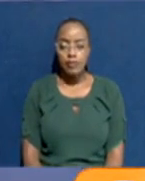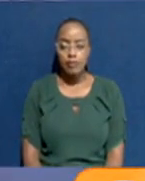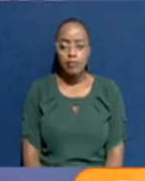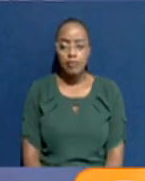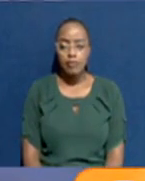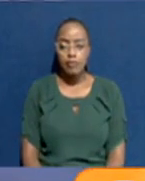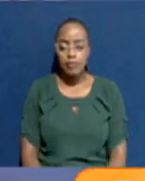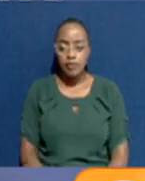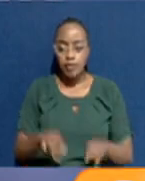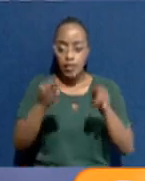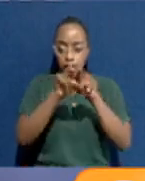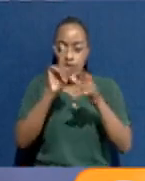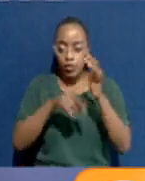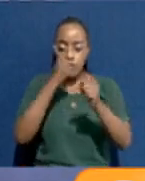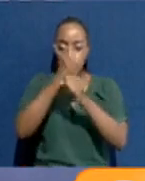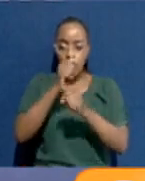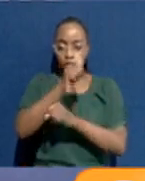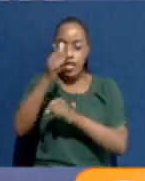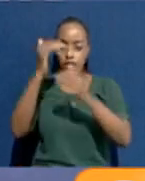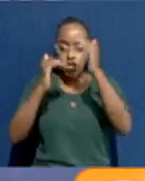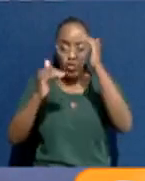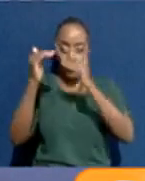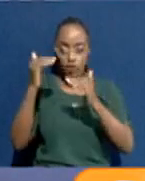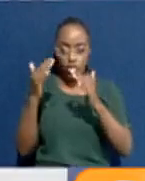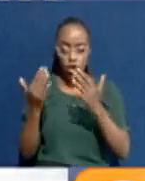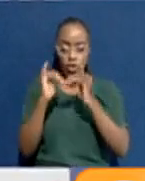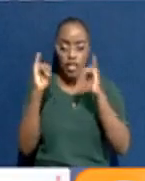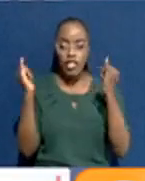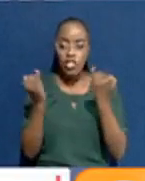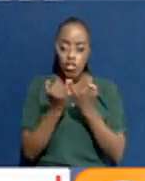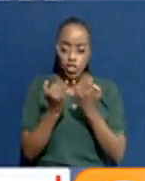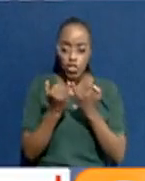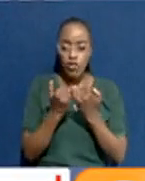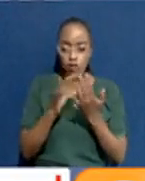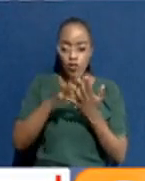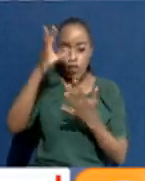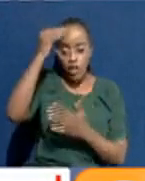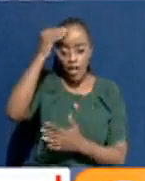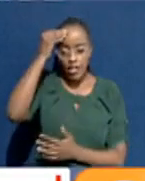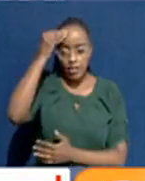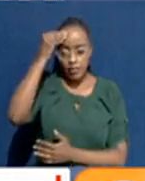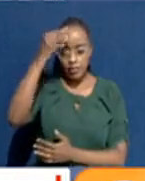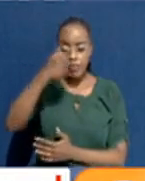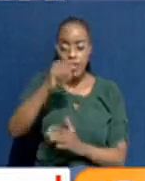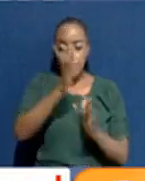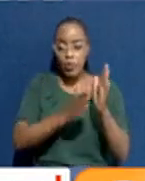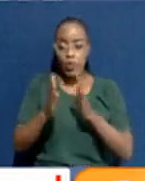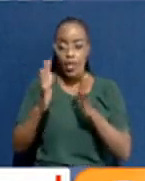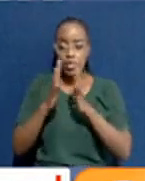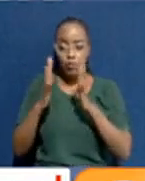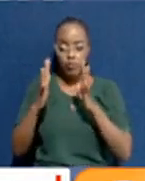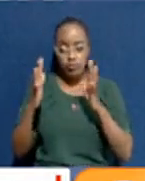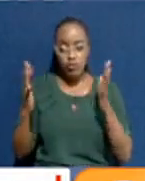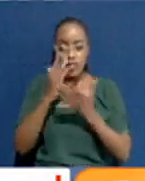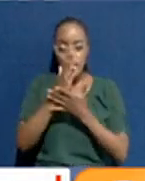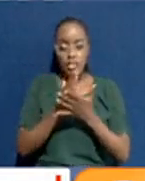Very similar to what we've been doing with other universities or institutions of learning, we plan to extend some